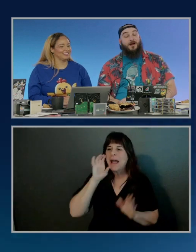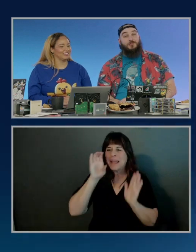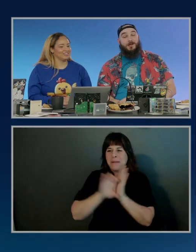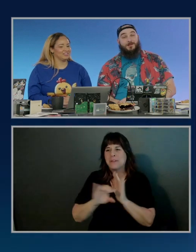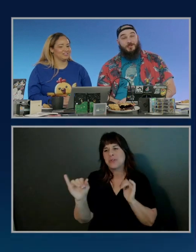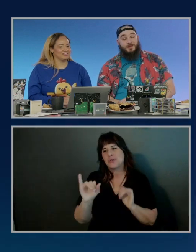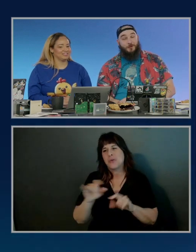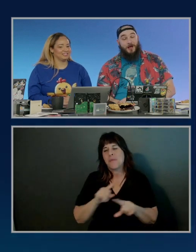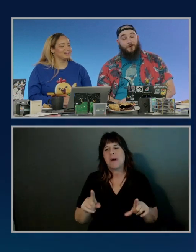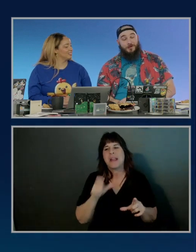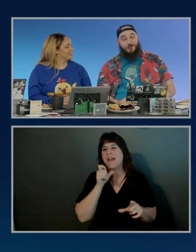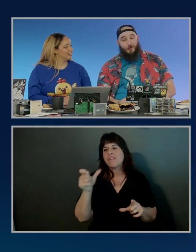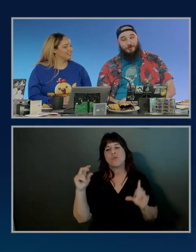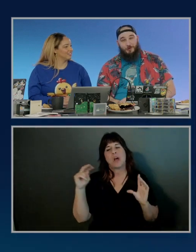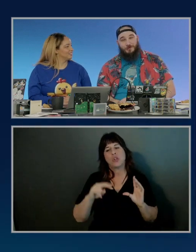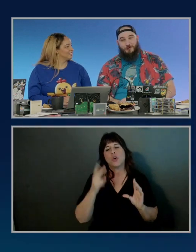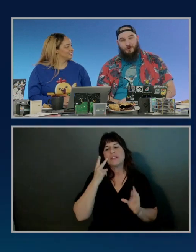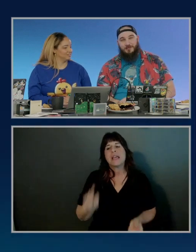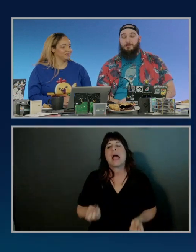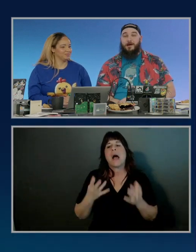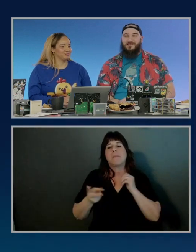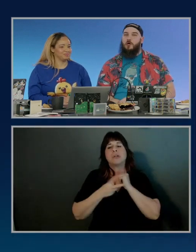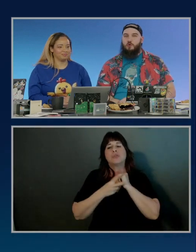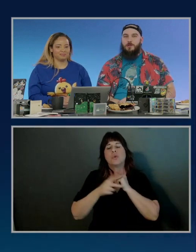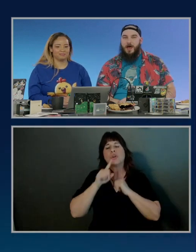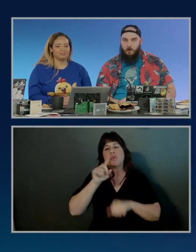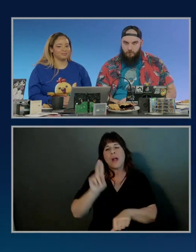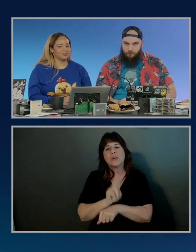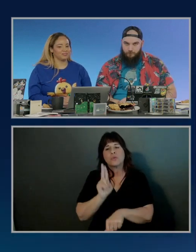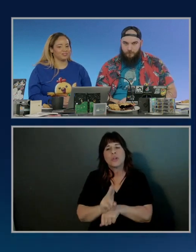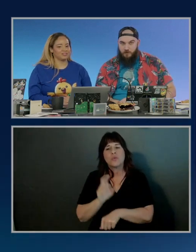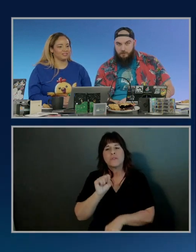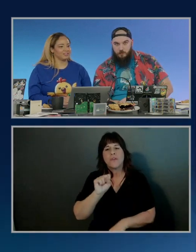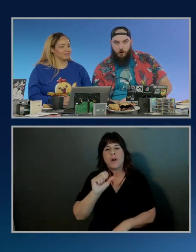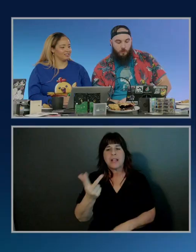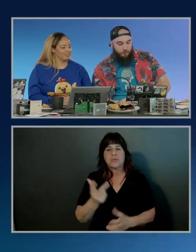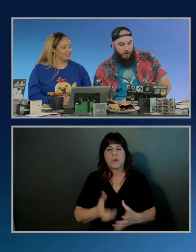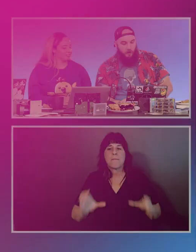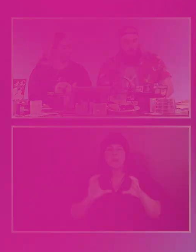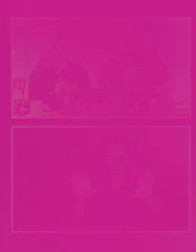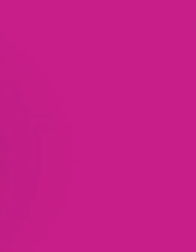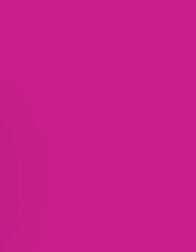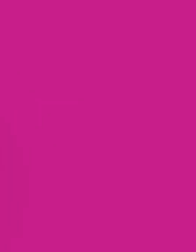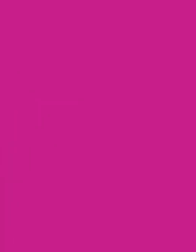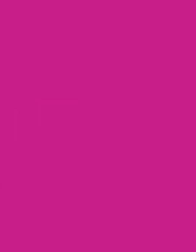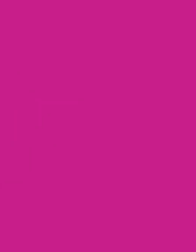if you have not checked out how much storage you're using on your S3 buckets, go do it now. Thank you tomorrow.